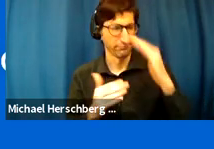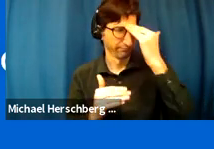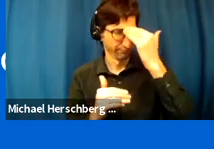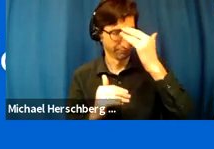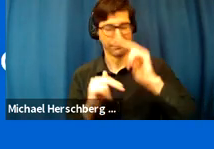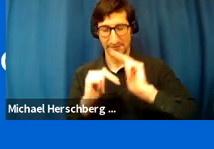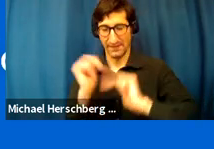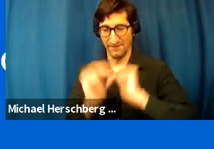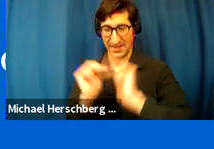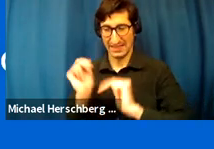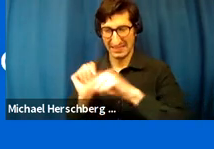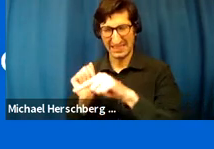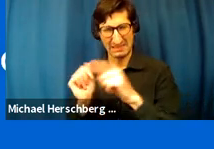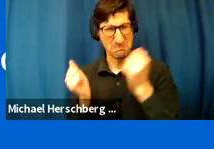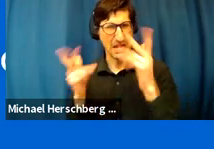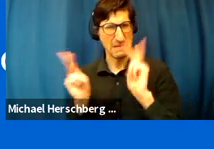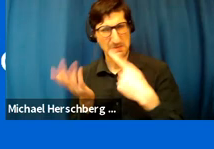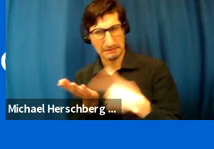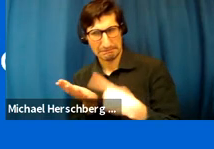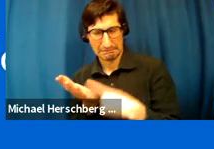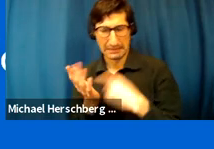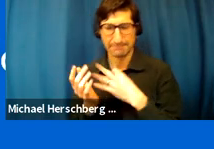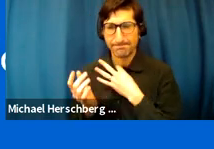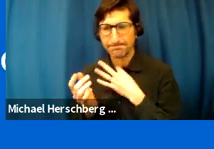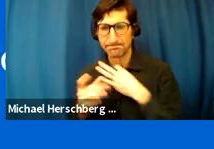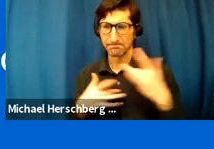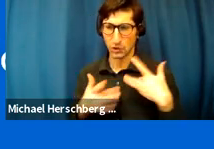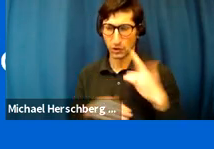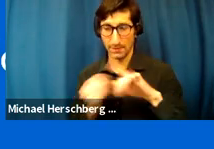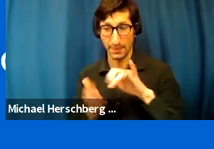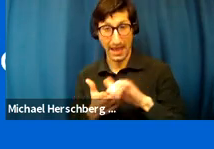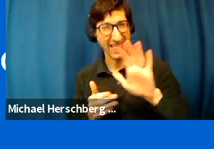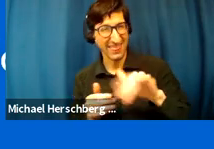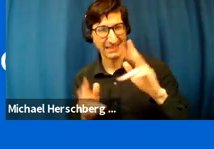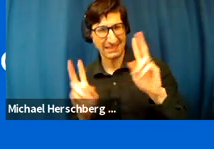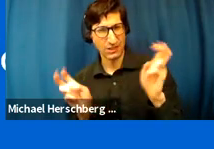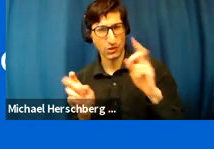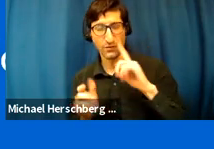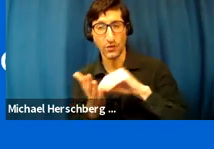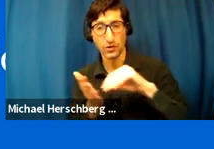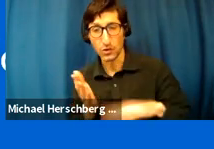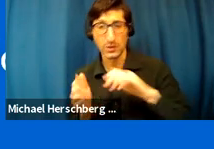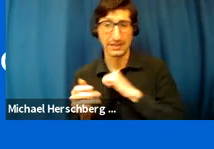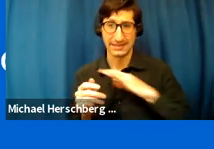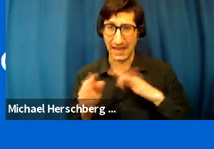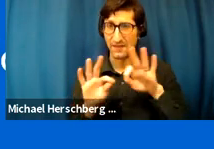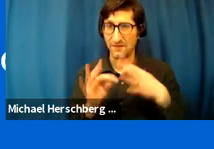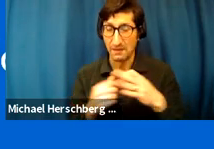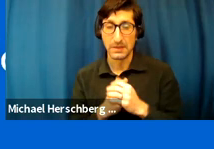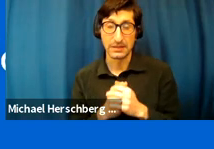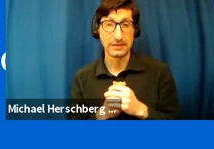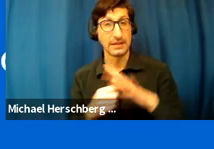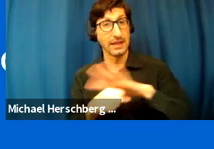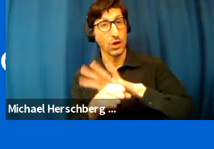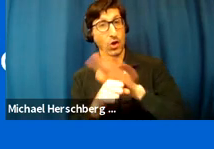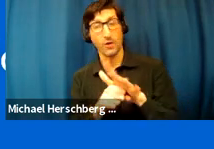been a topic of conversation and a focus for both our staff and our students and families. This pandemic, of course, did